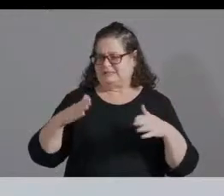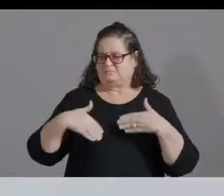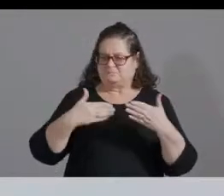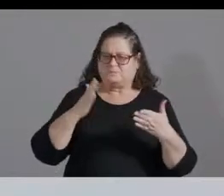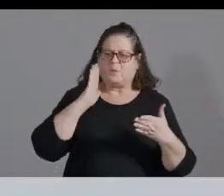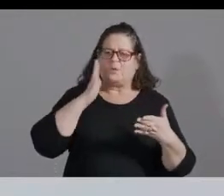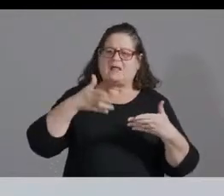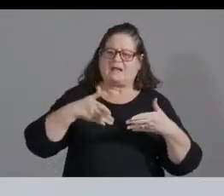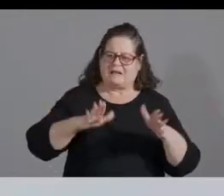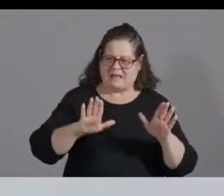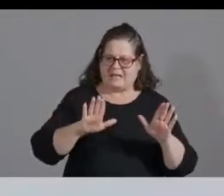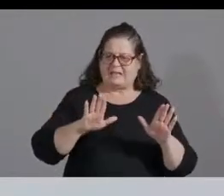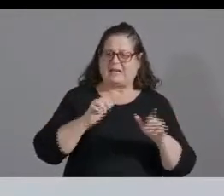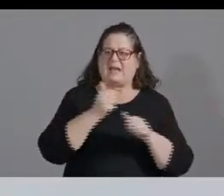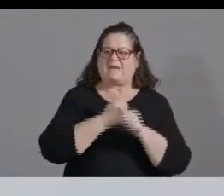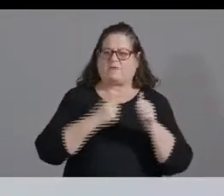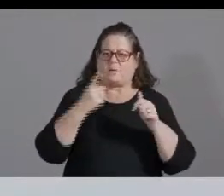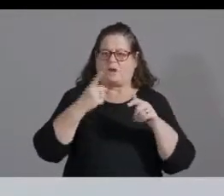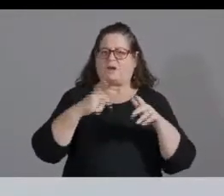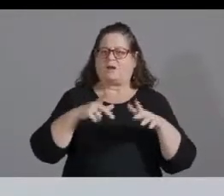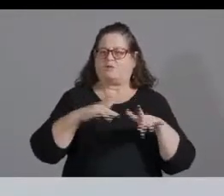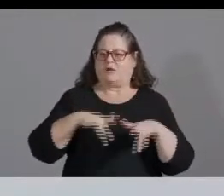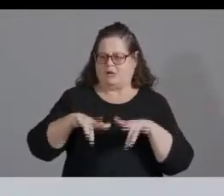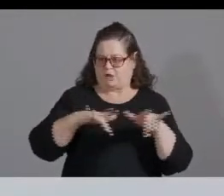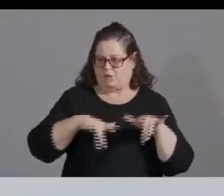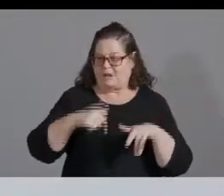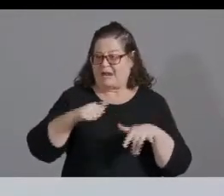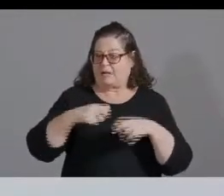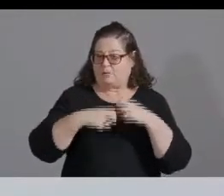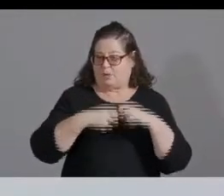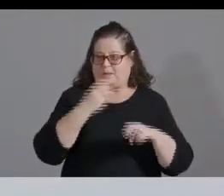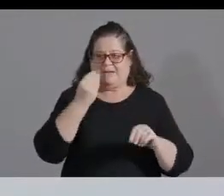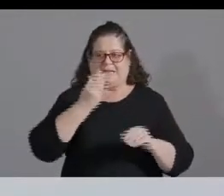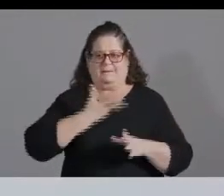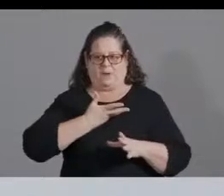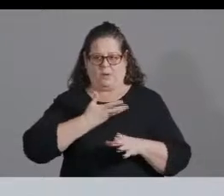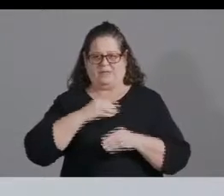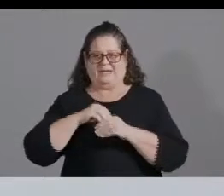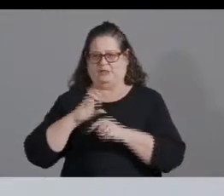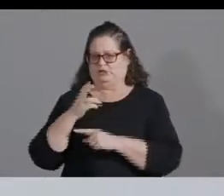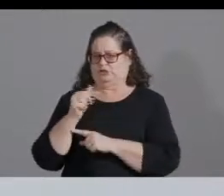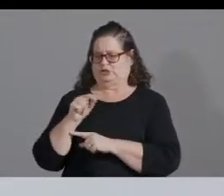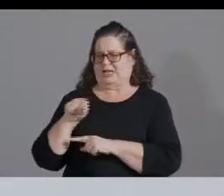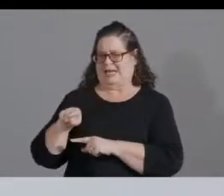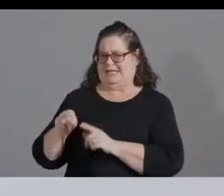want to record. If there's any problem recording, please send us a note in the chat and we'll make sure you're set up.